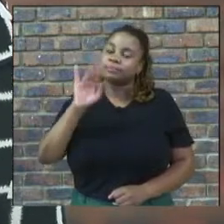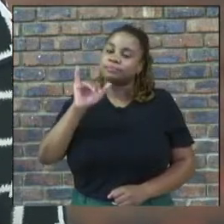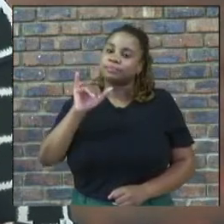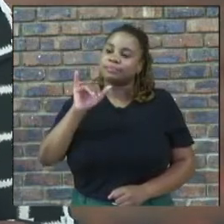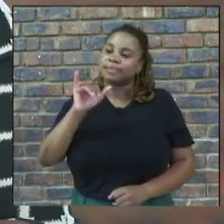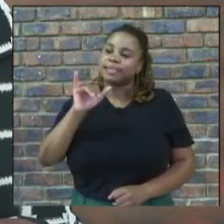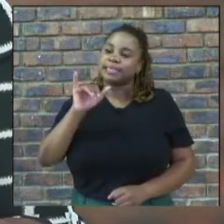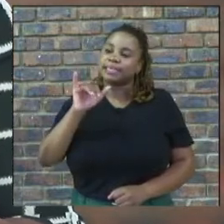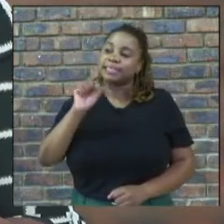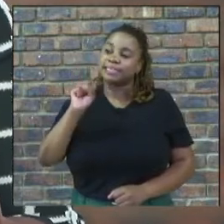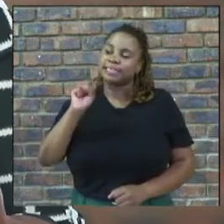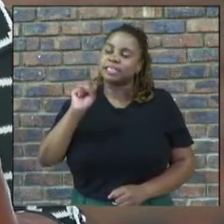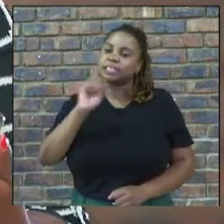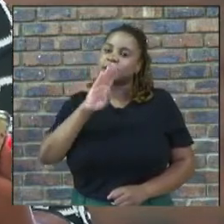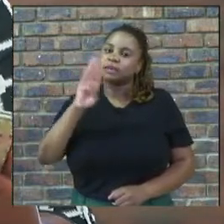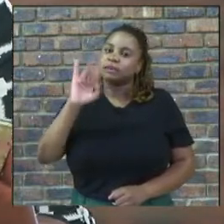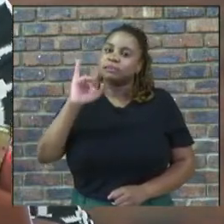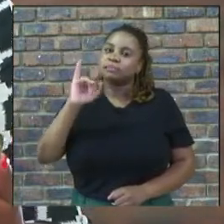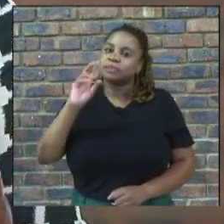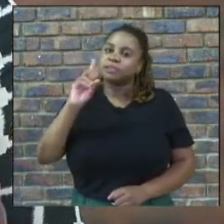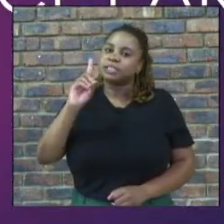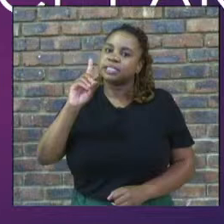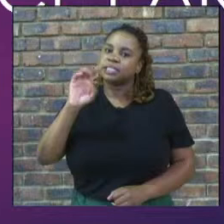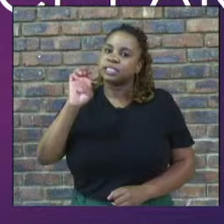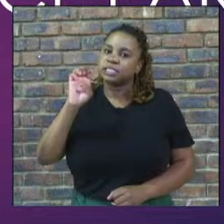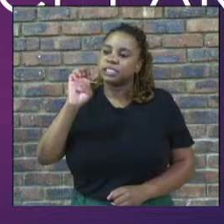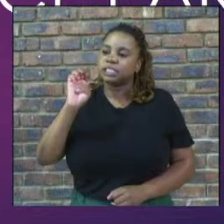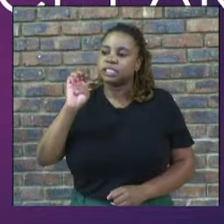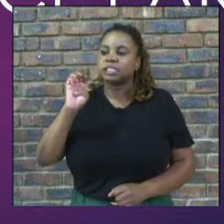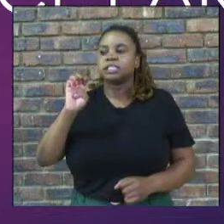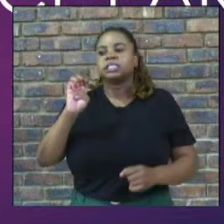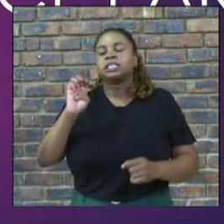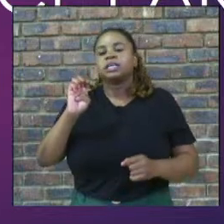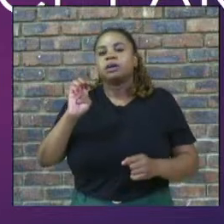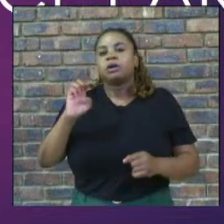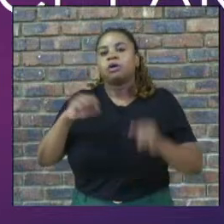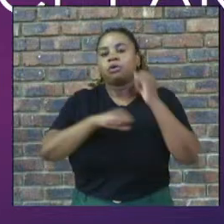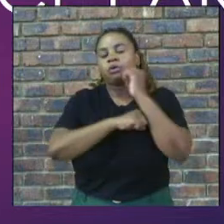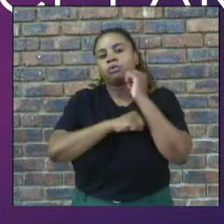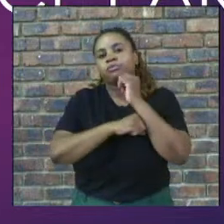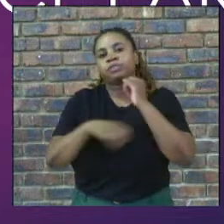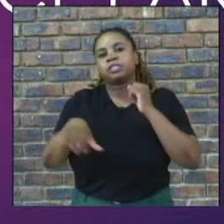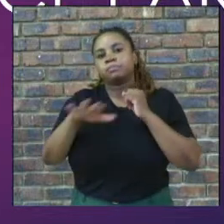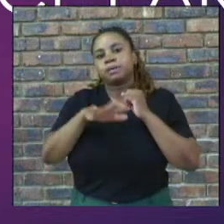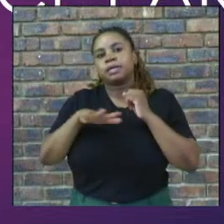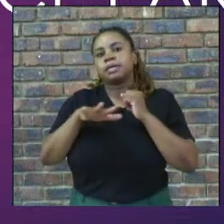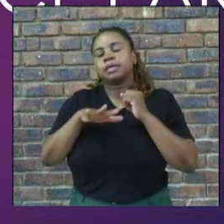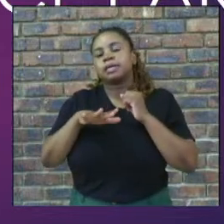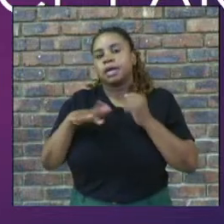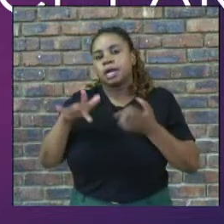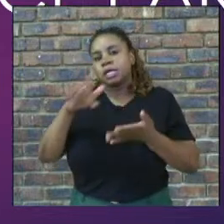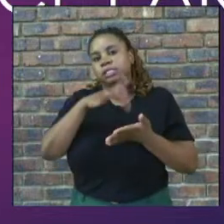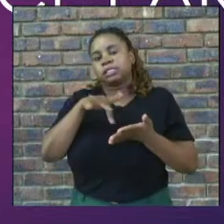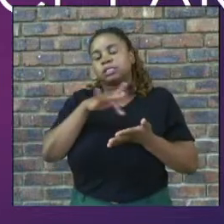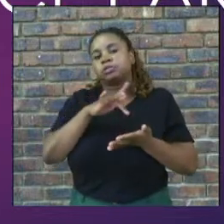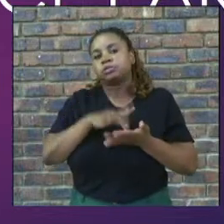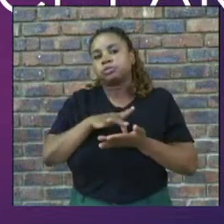corner Olive and Holt Bush Street and Jean Avenue, Highfield